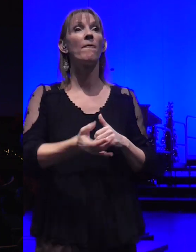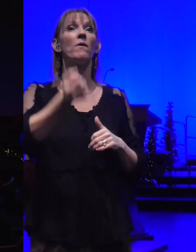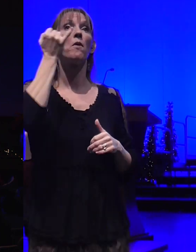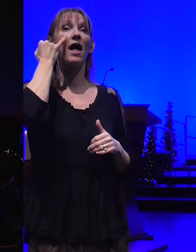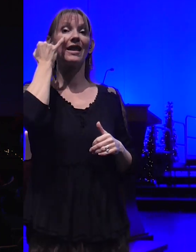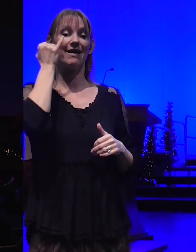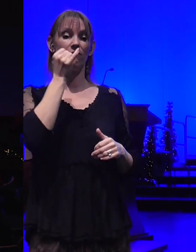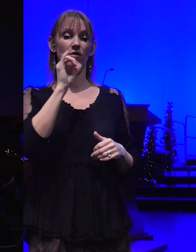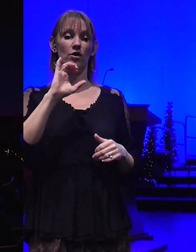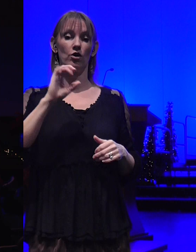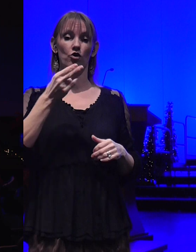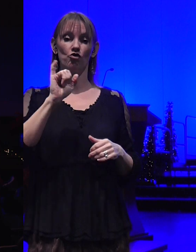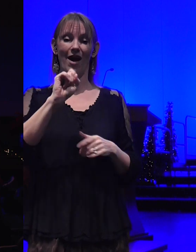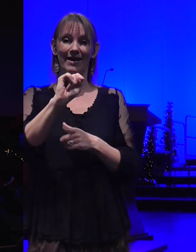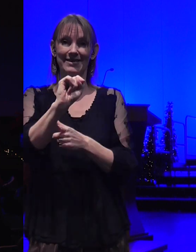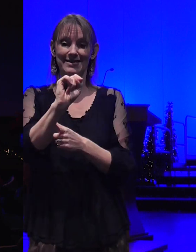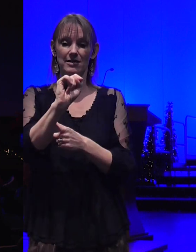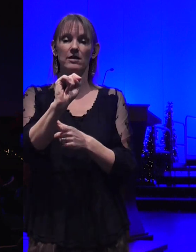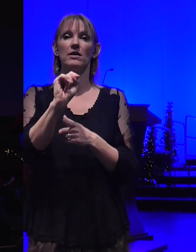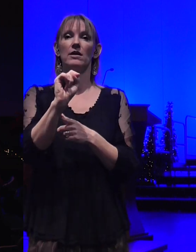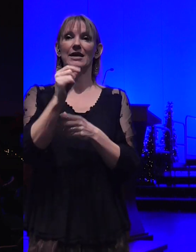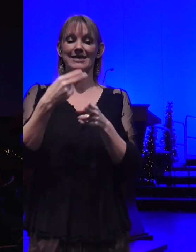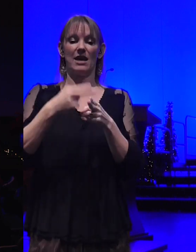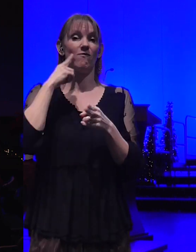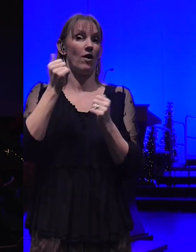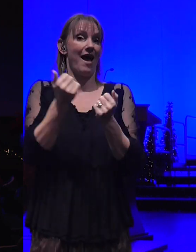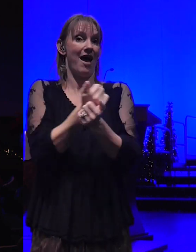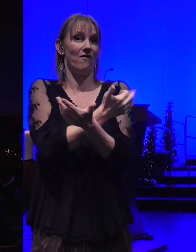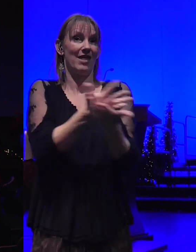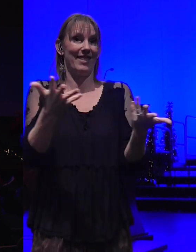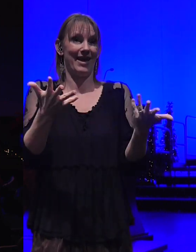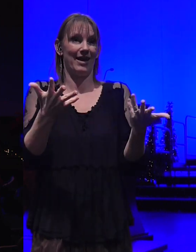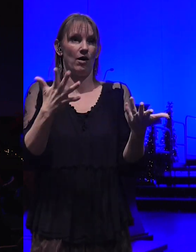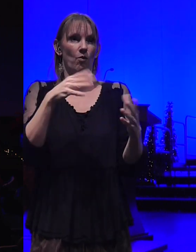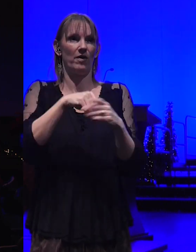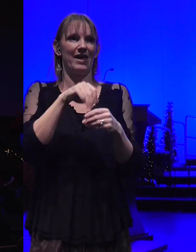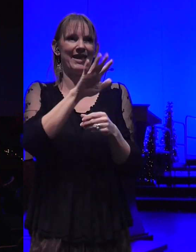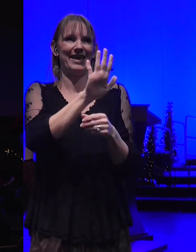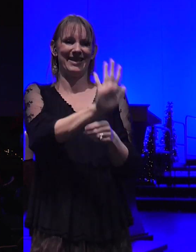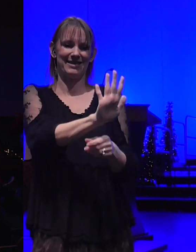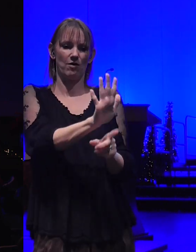another name for everything in its fullness?